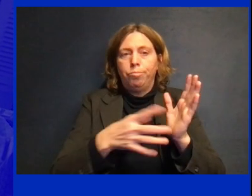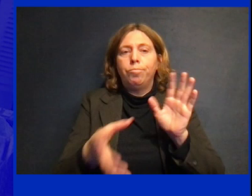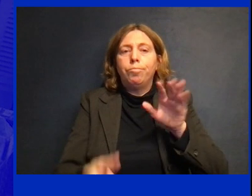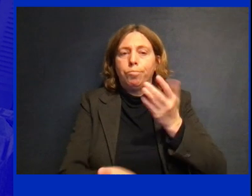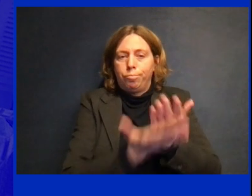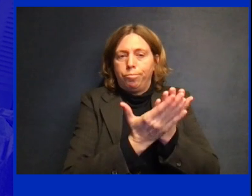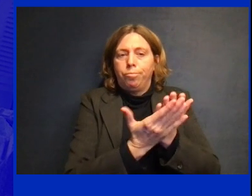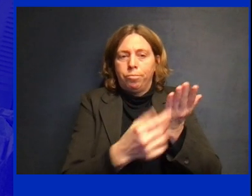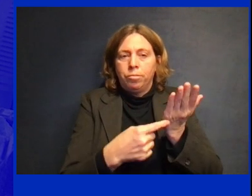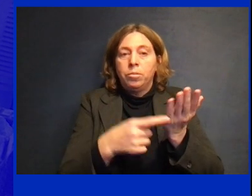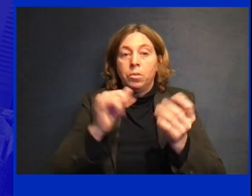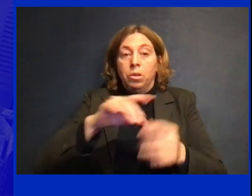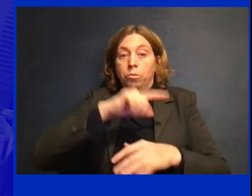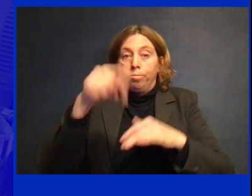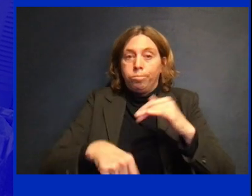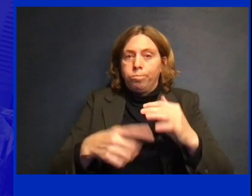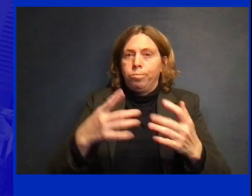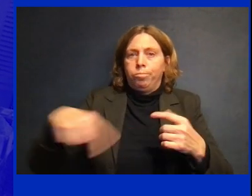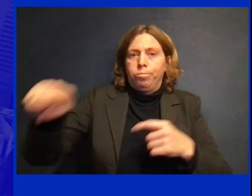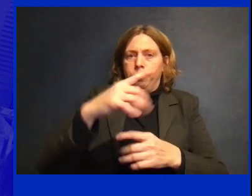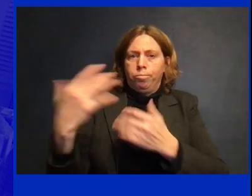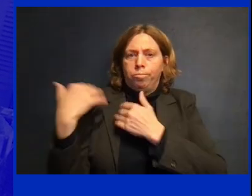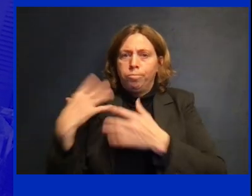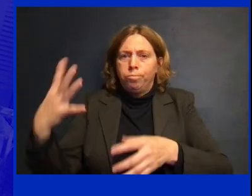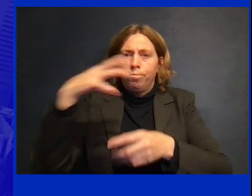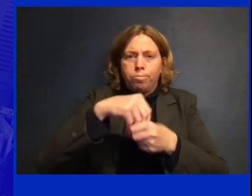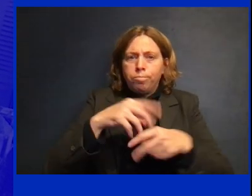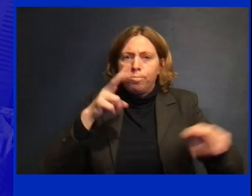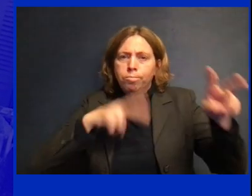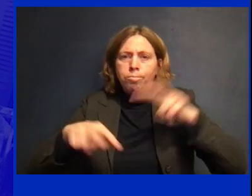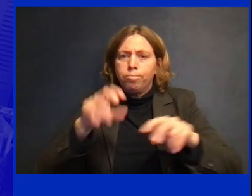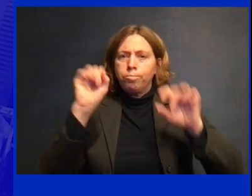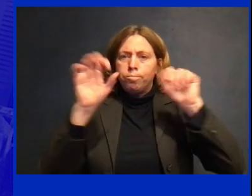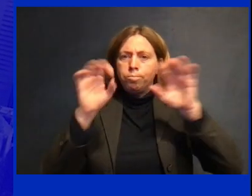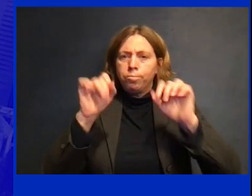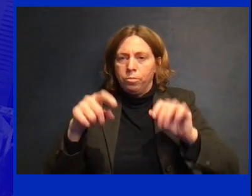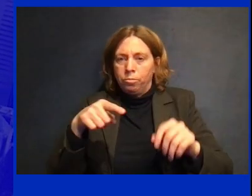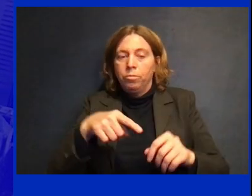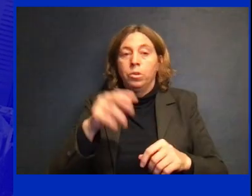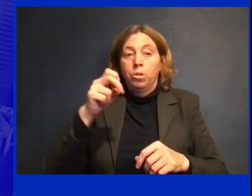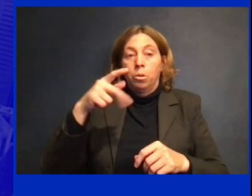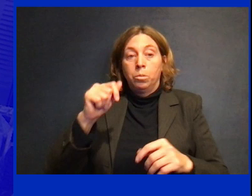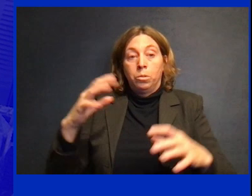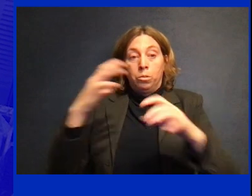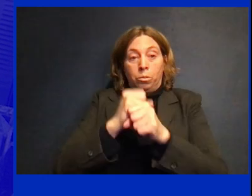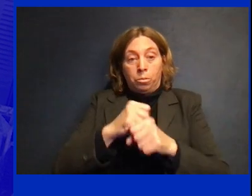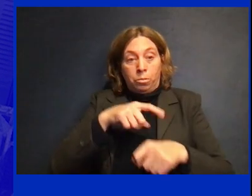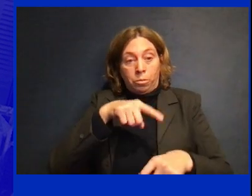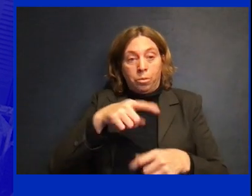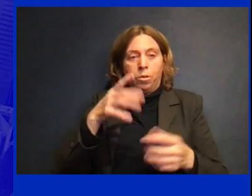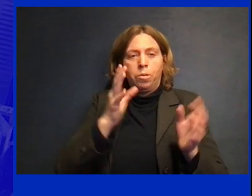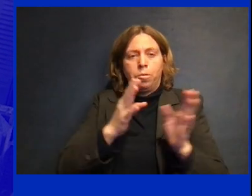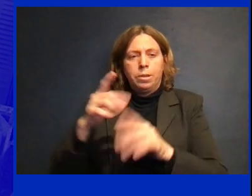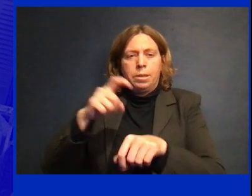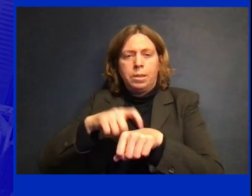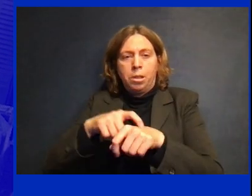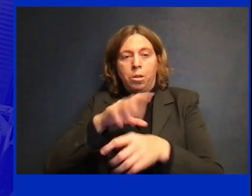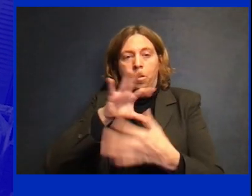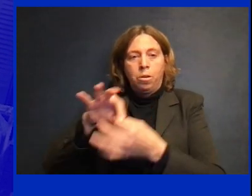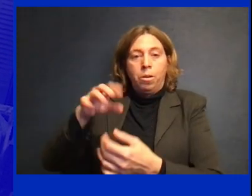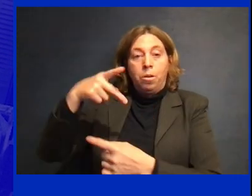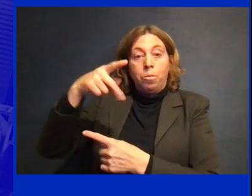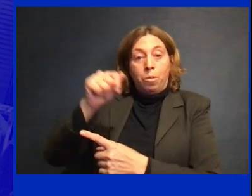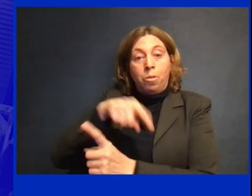public and stakeholder input during the planning-level scoping and NEPA scoping periods informed the Port Authority in formulating its proposal